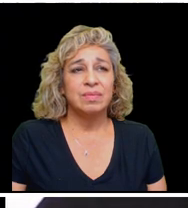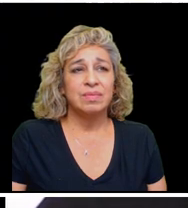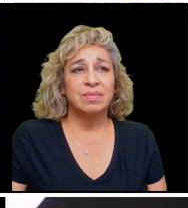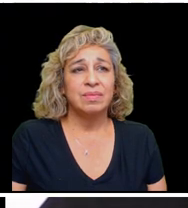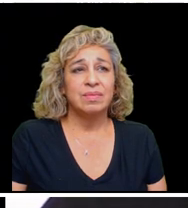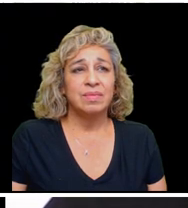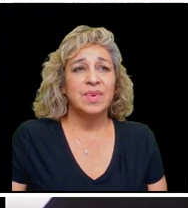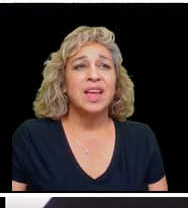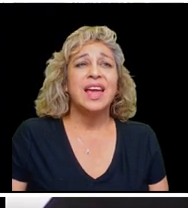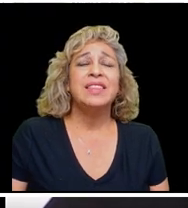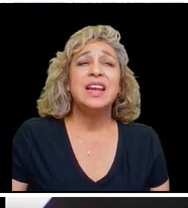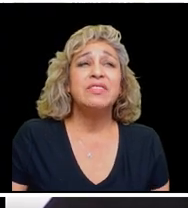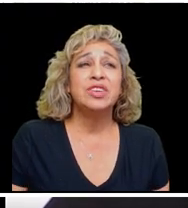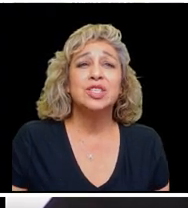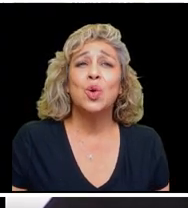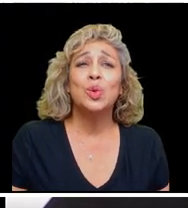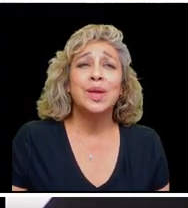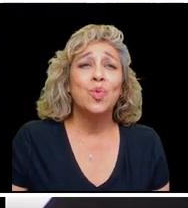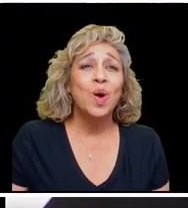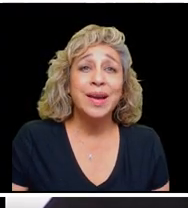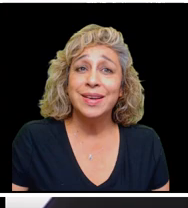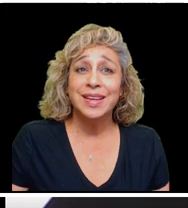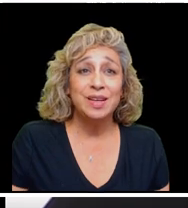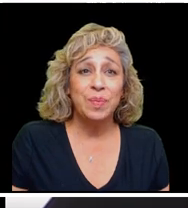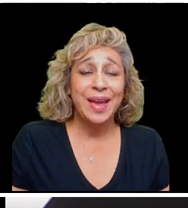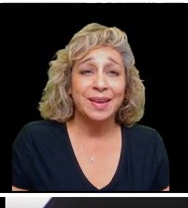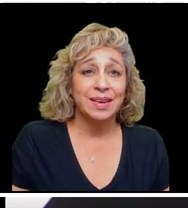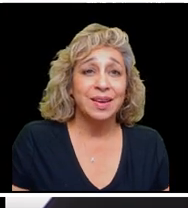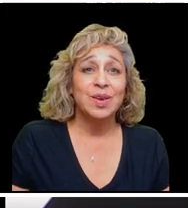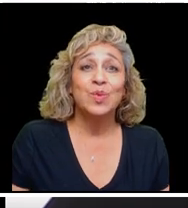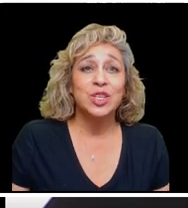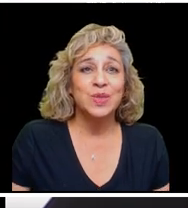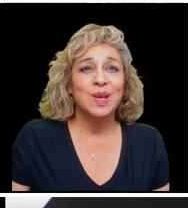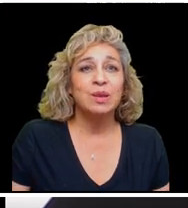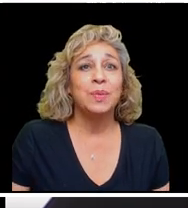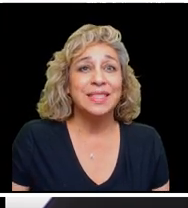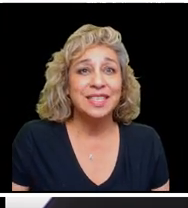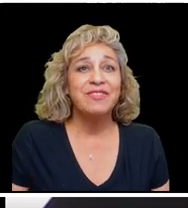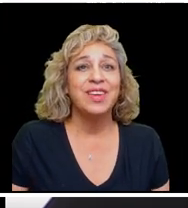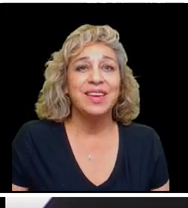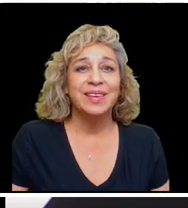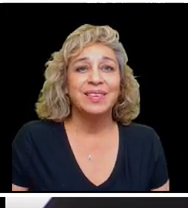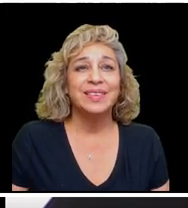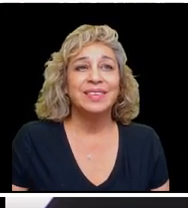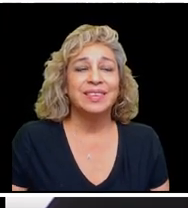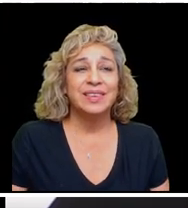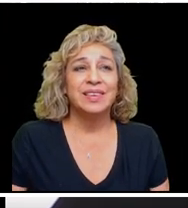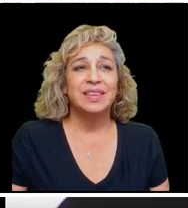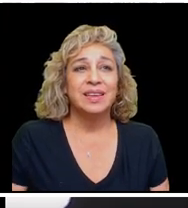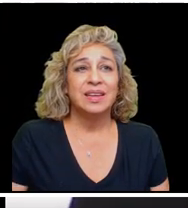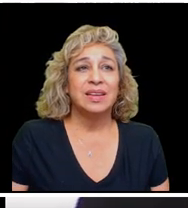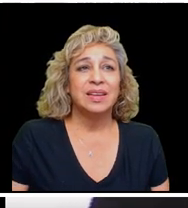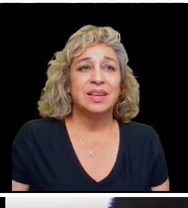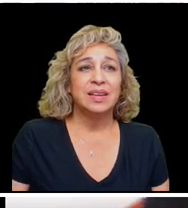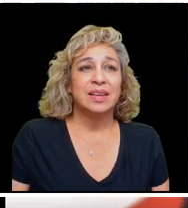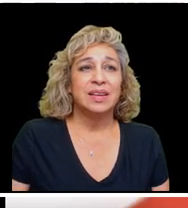and they left us only one little bank which was called bansa fee